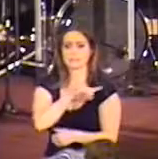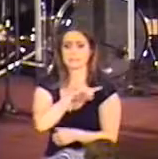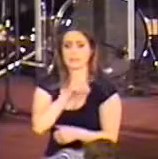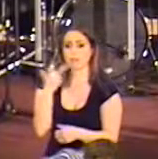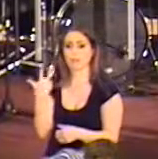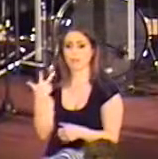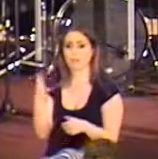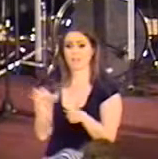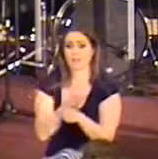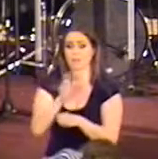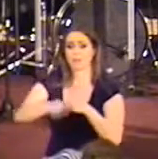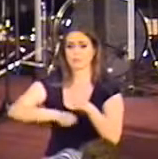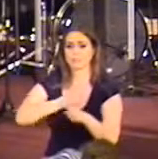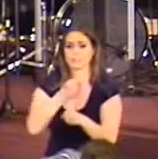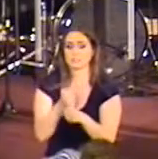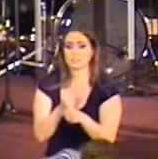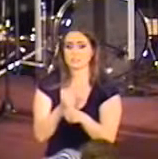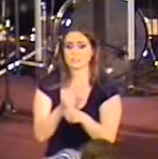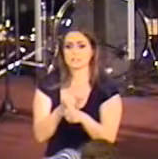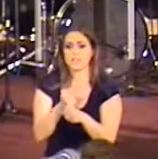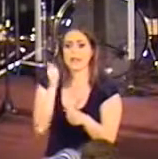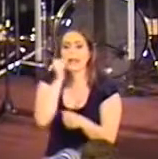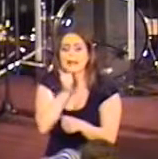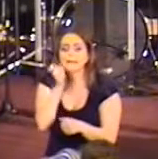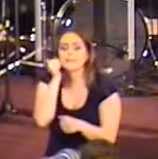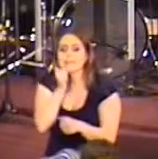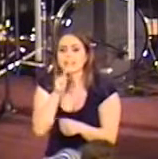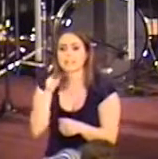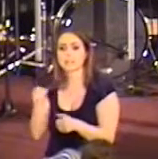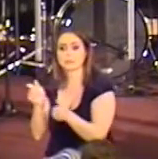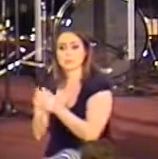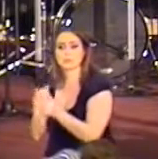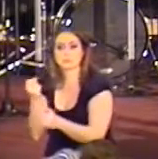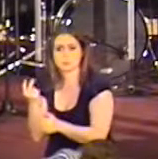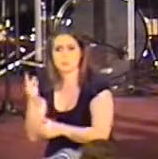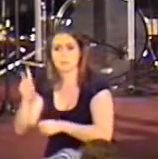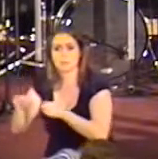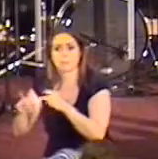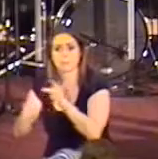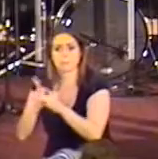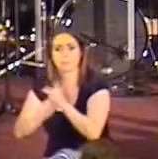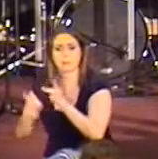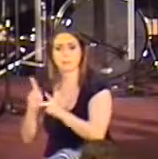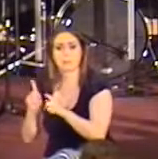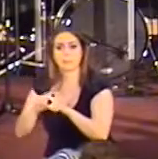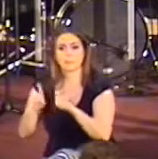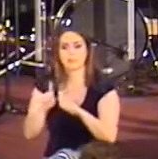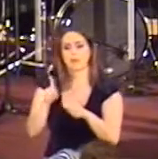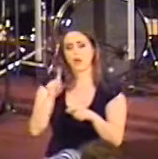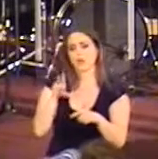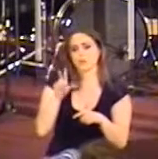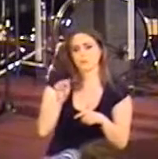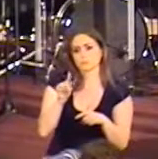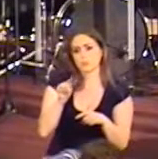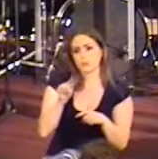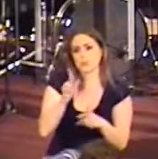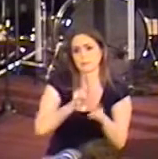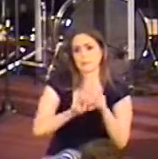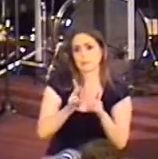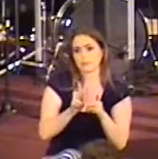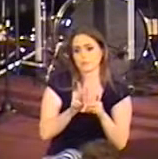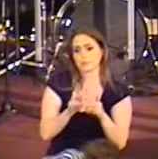3 full years. Every day, 24/7, Jesus was there with the 12, but at least up to 120 people by the time we get down to Acts. I would have loved to have